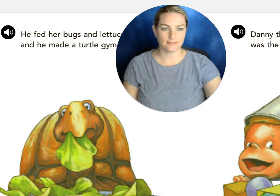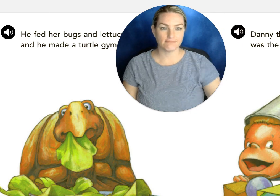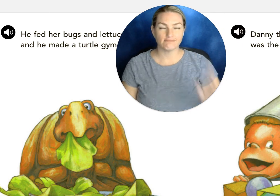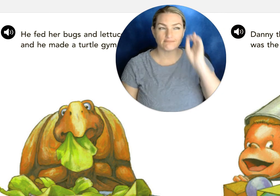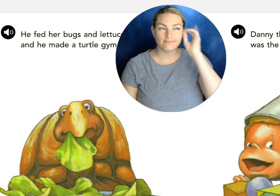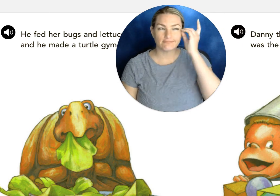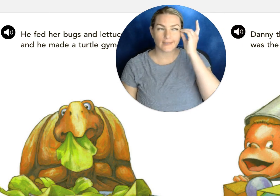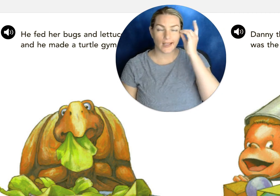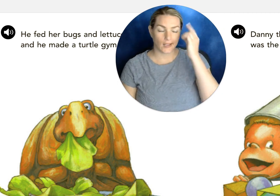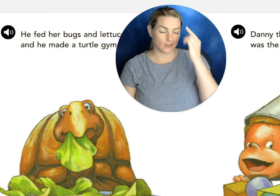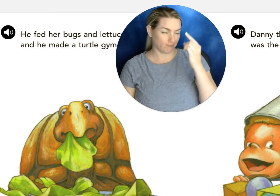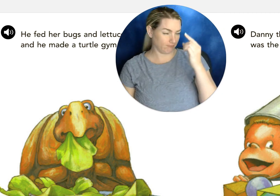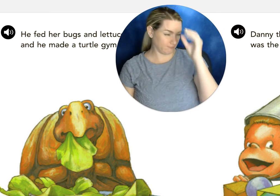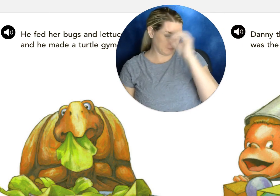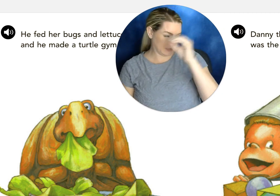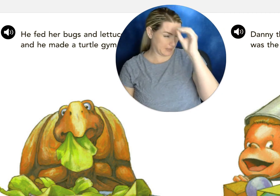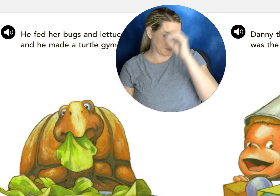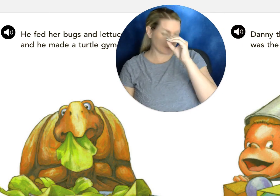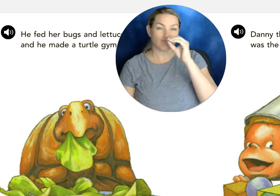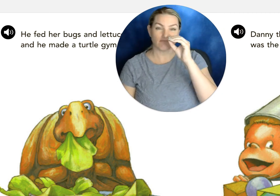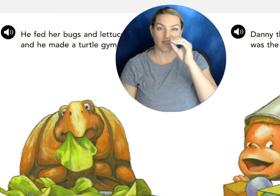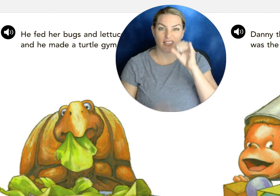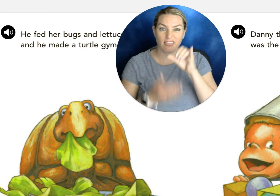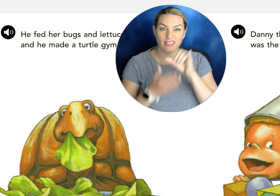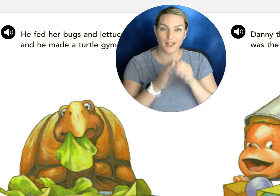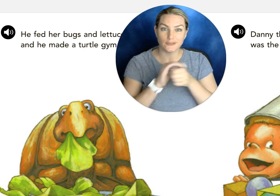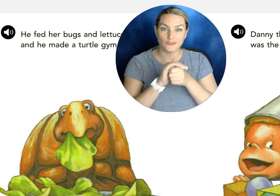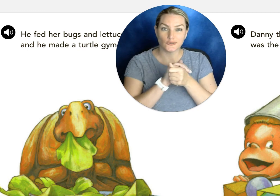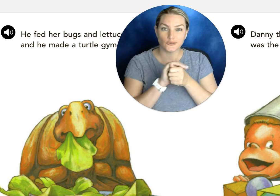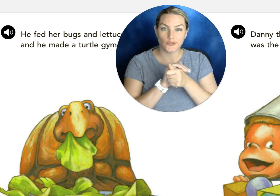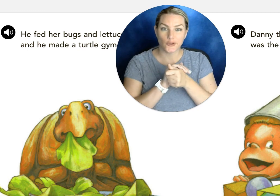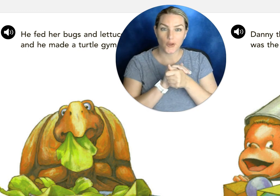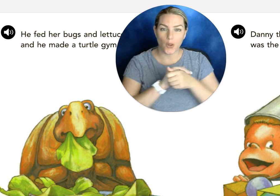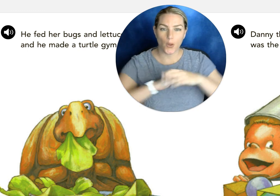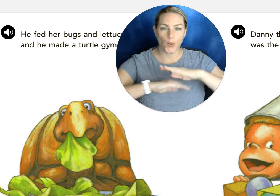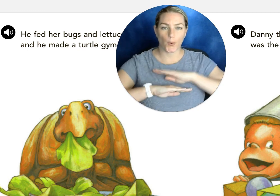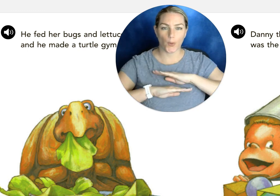Danny thought the turtle was the perfect pet for him.